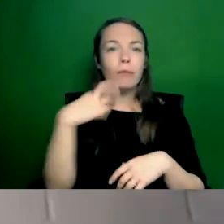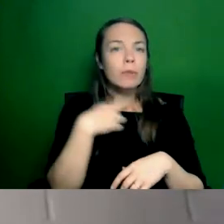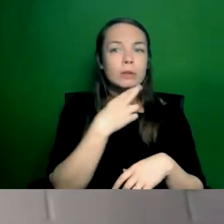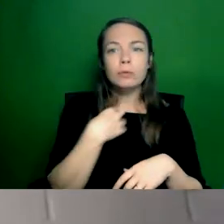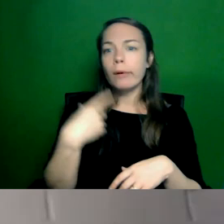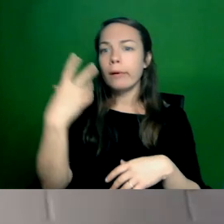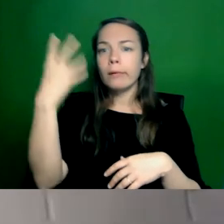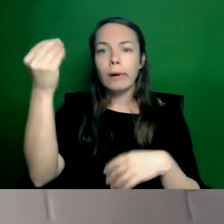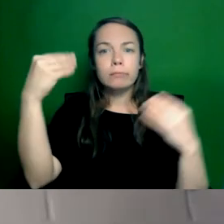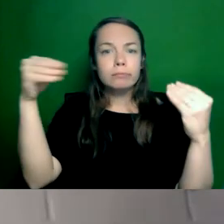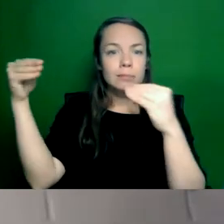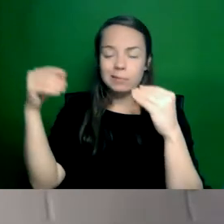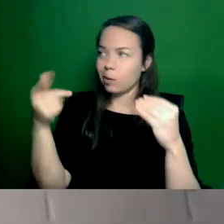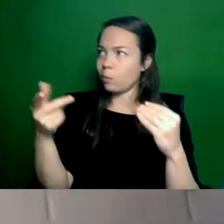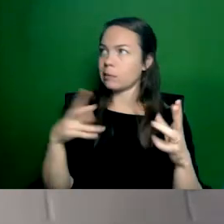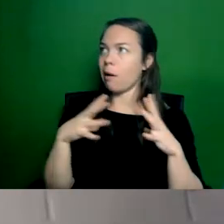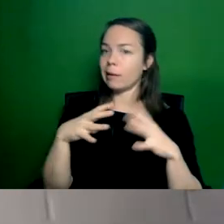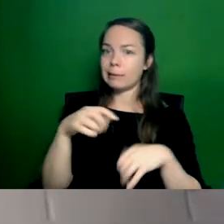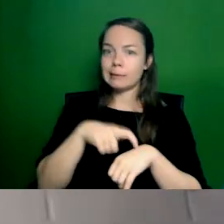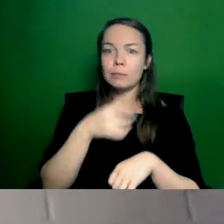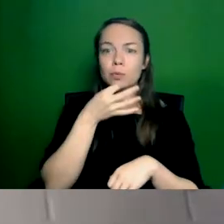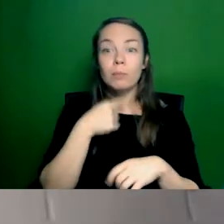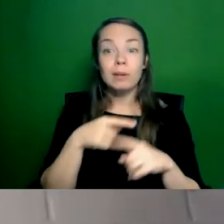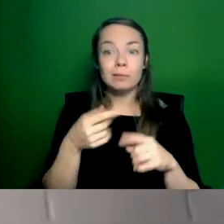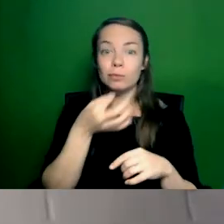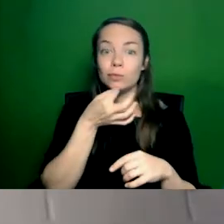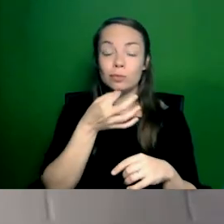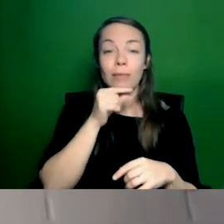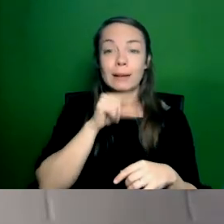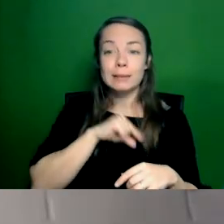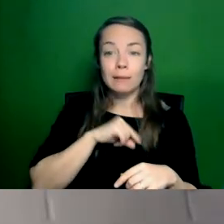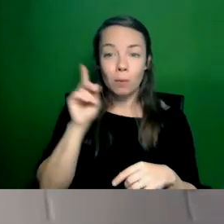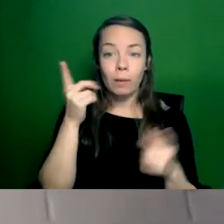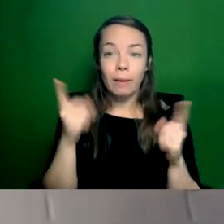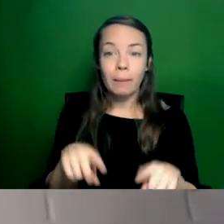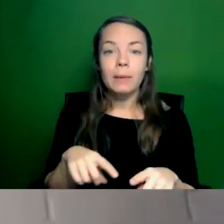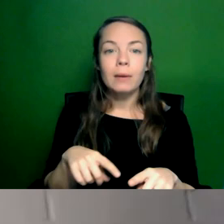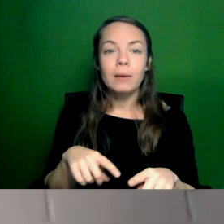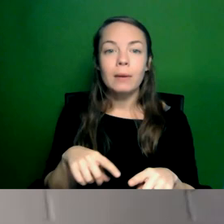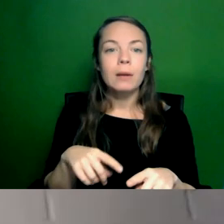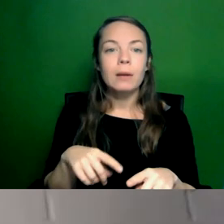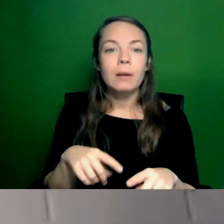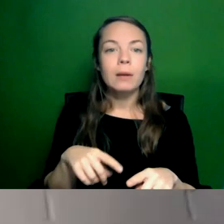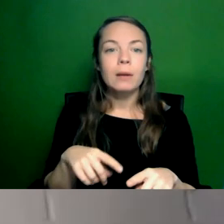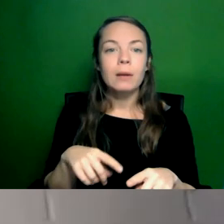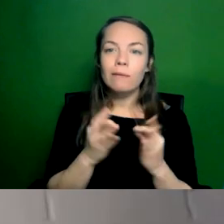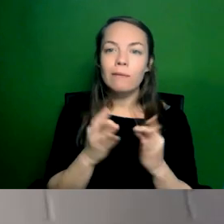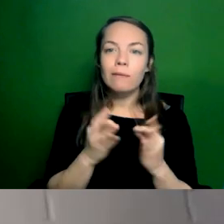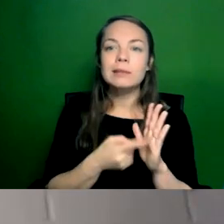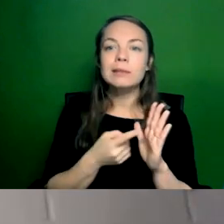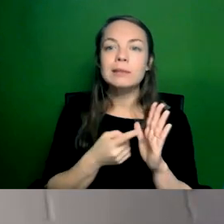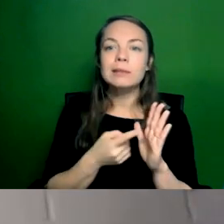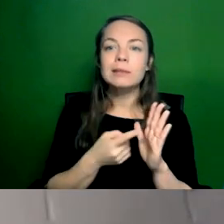holiday time. I can't believe we're saying holiday time, but before we know it, Thanksgiving will be here. And it's like, you know, our families sometimes are